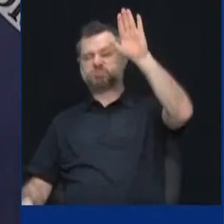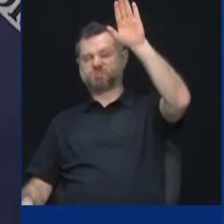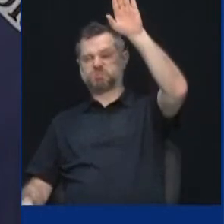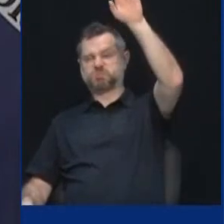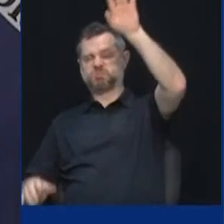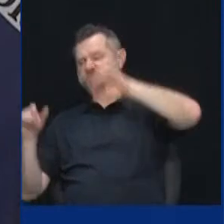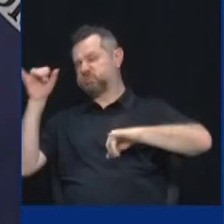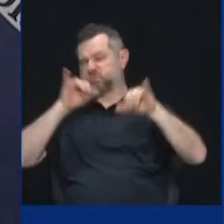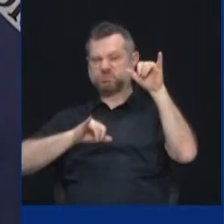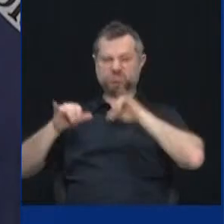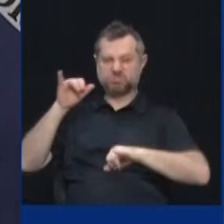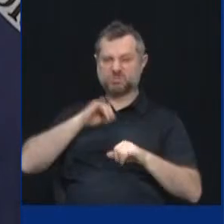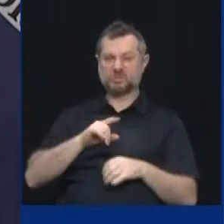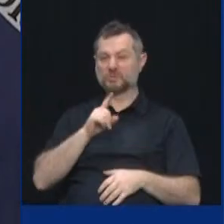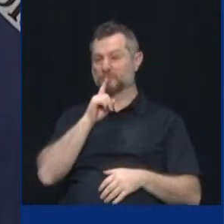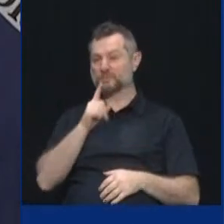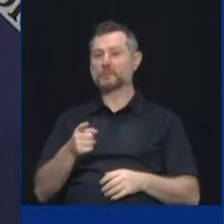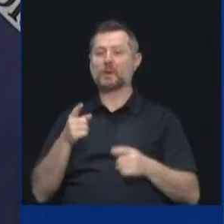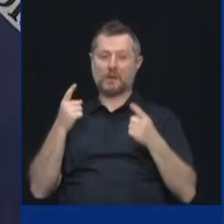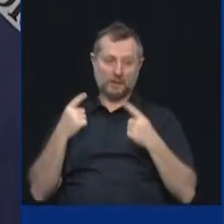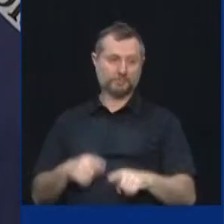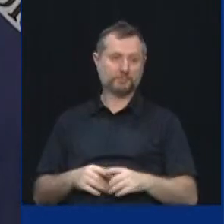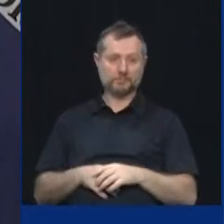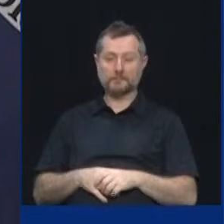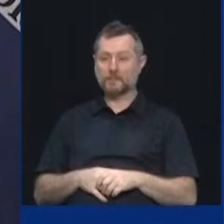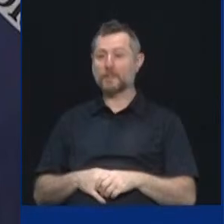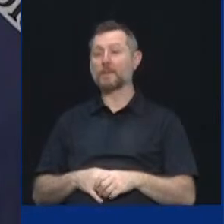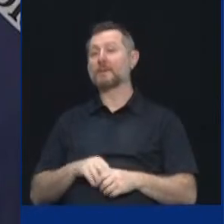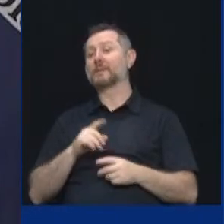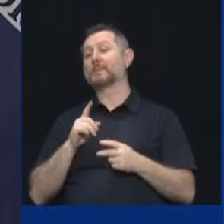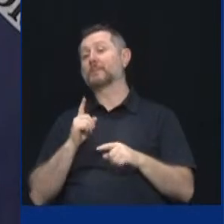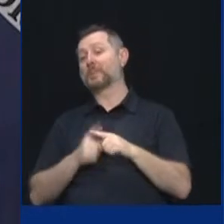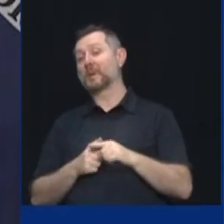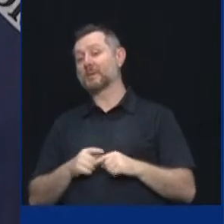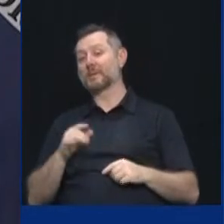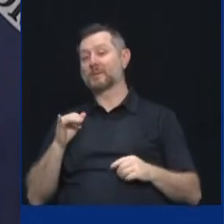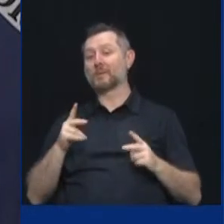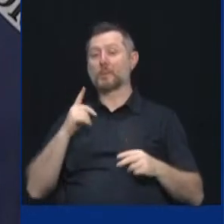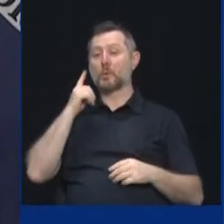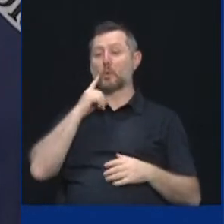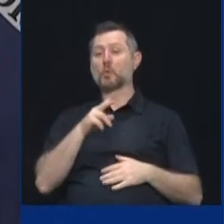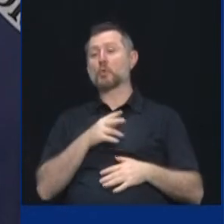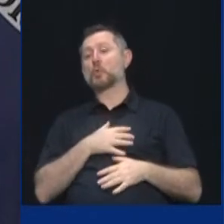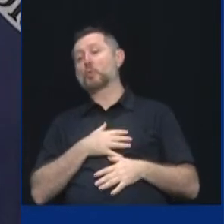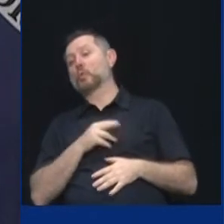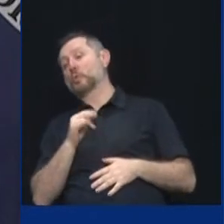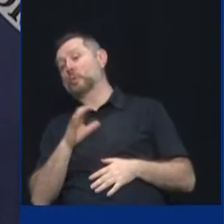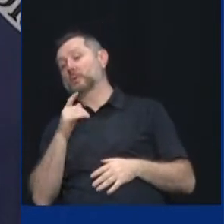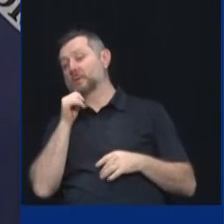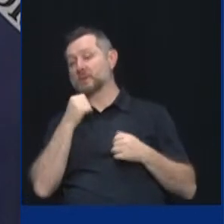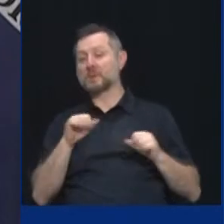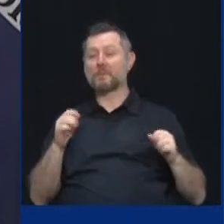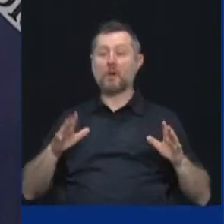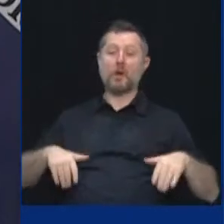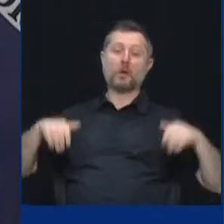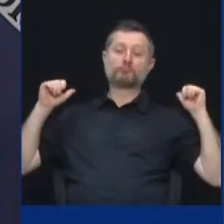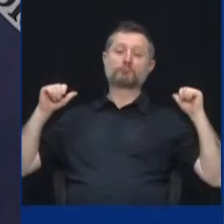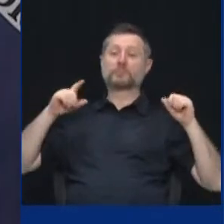in reality and in perception. We're doing a new tourism